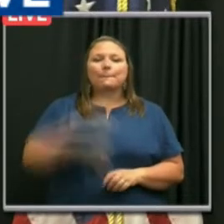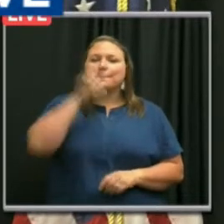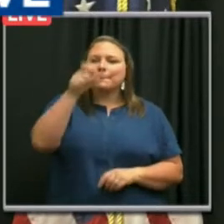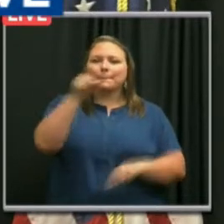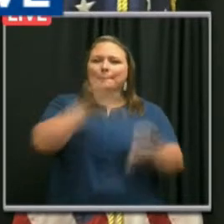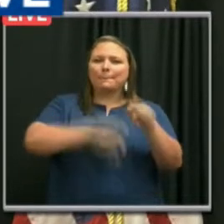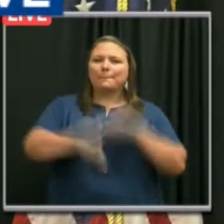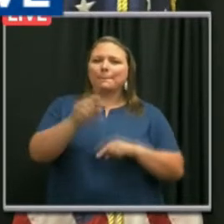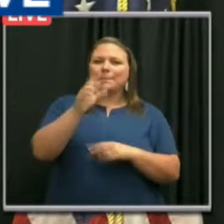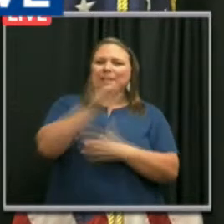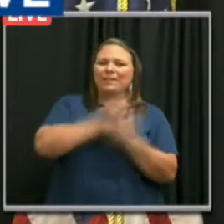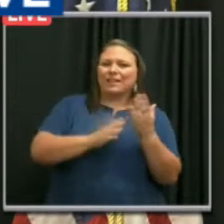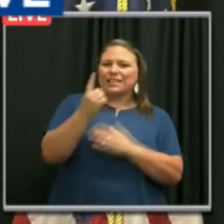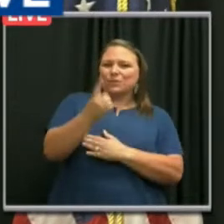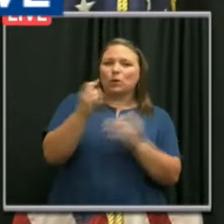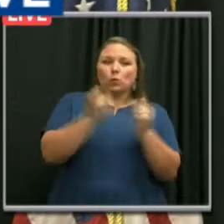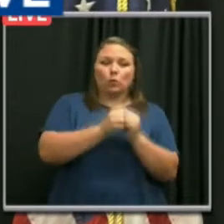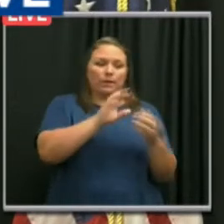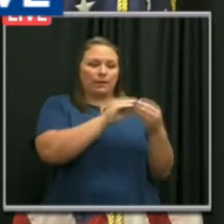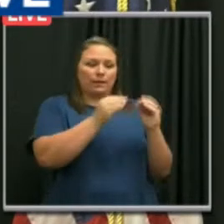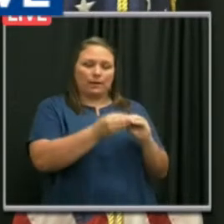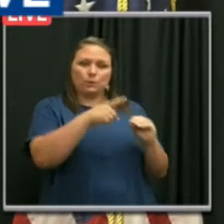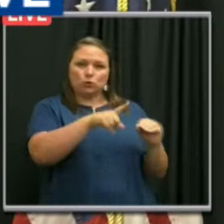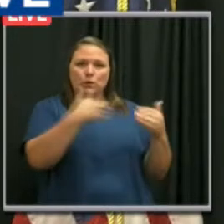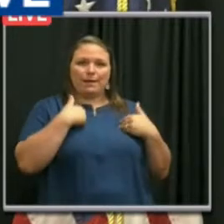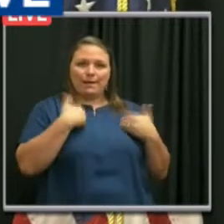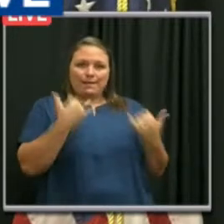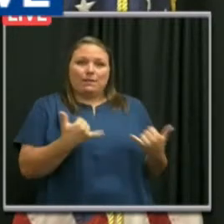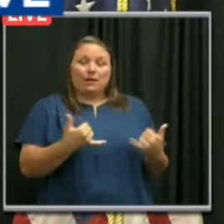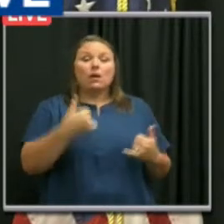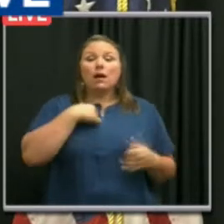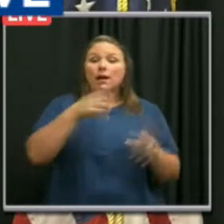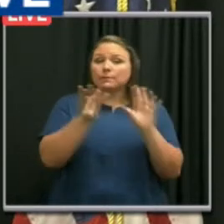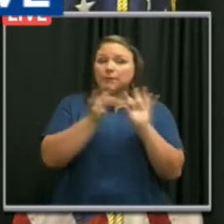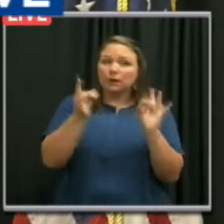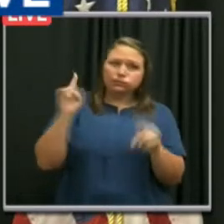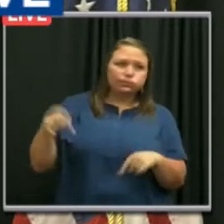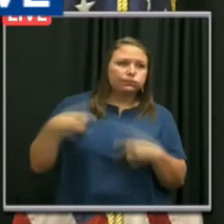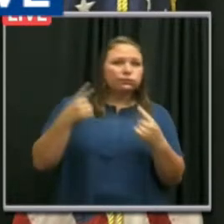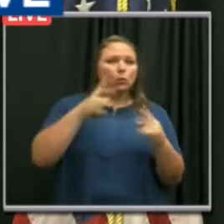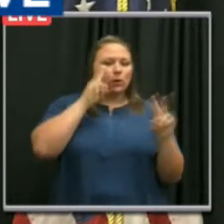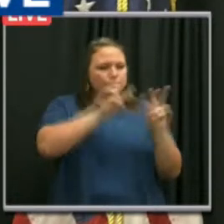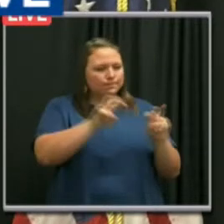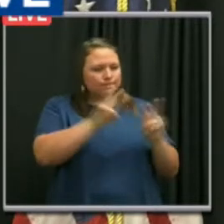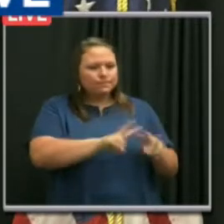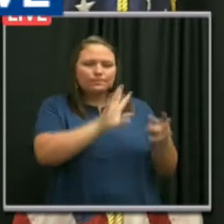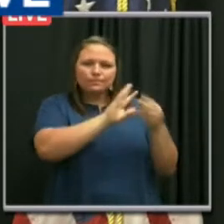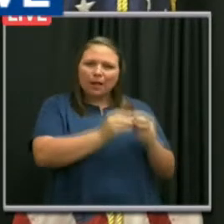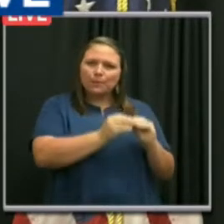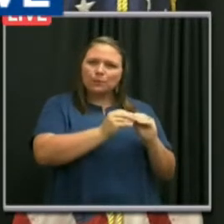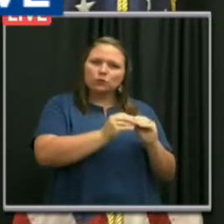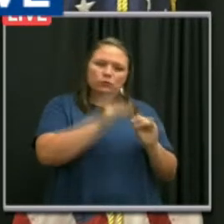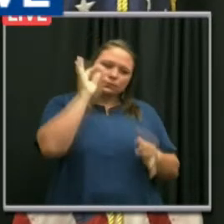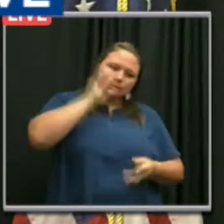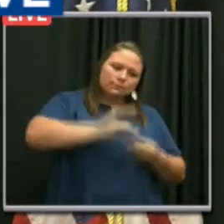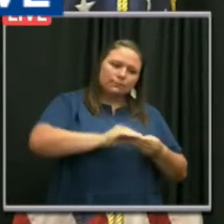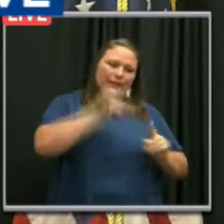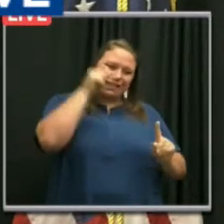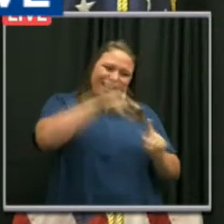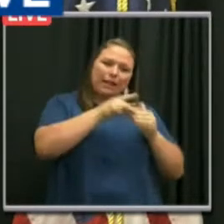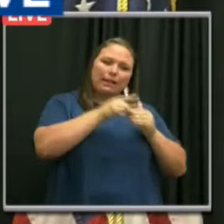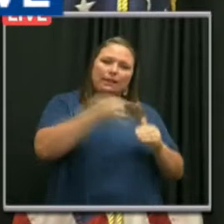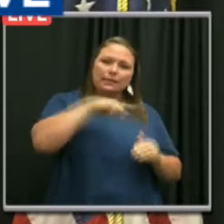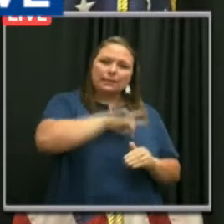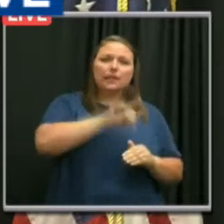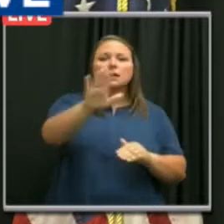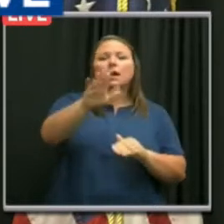one with the data we have. As I've always mentioned, is we look at all the data at all the times. Okay, so let me